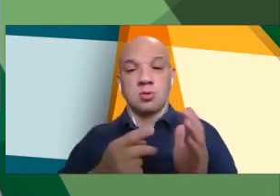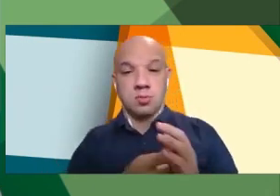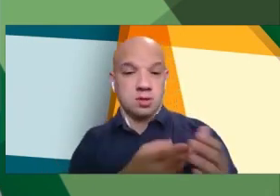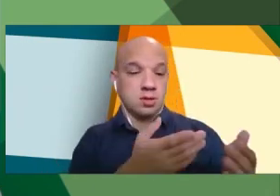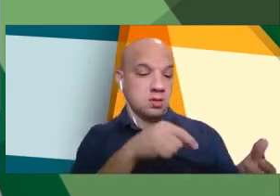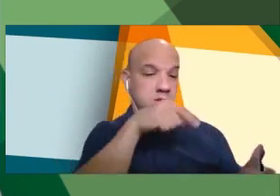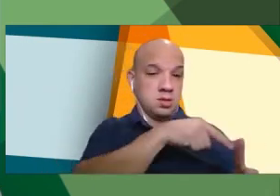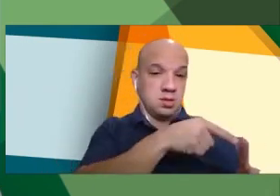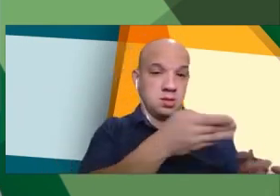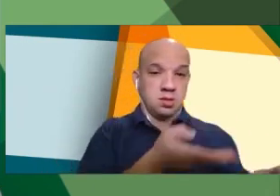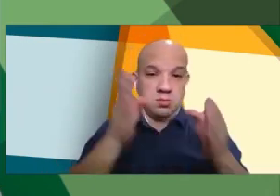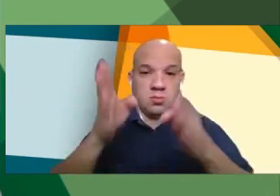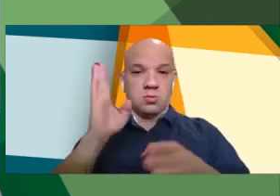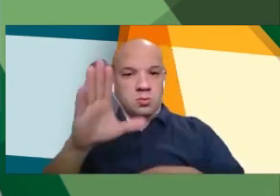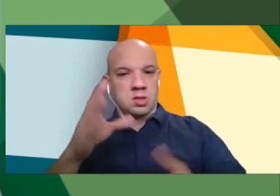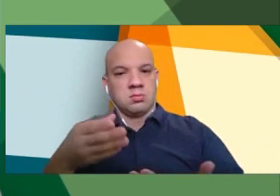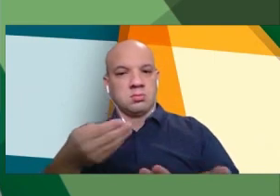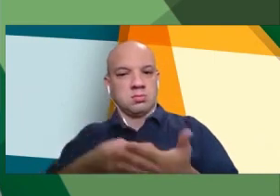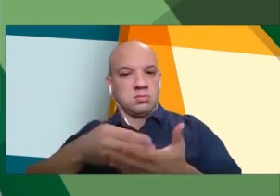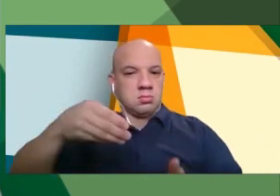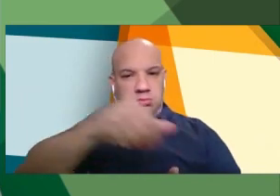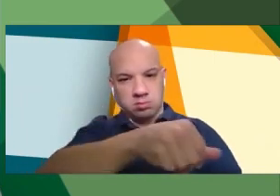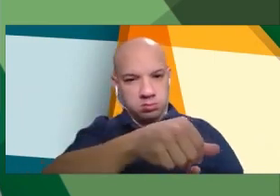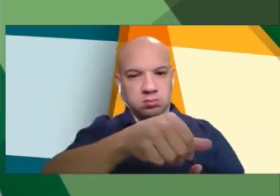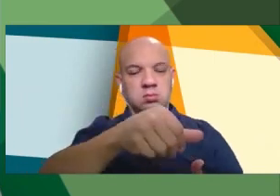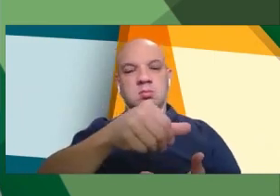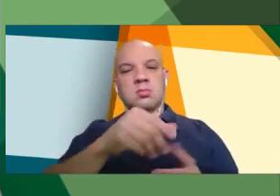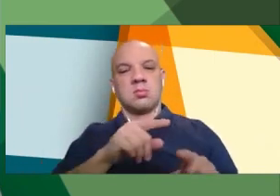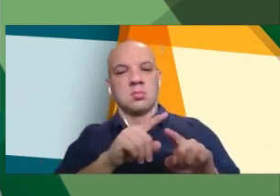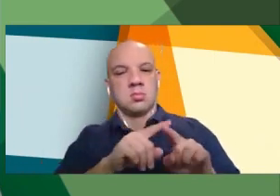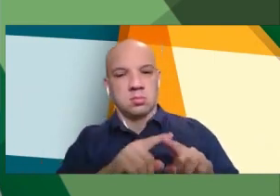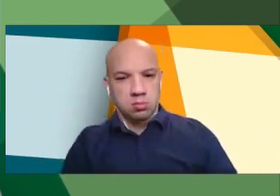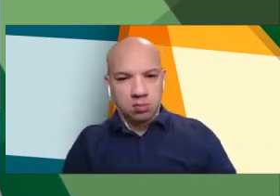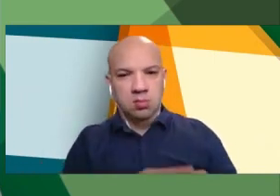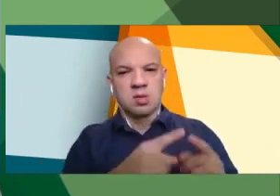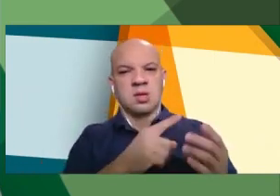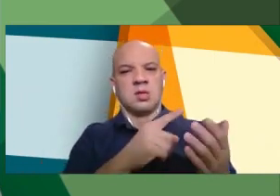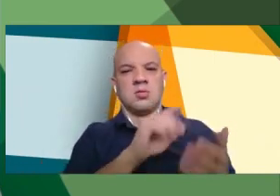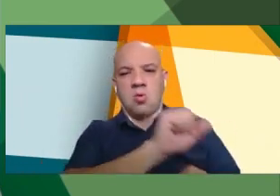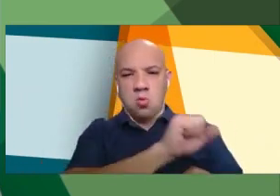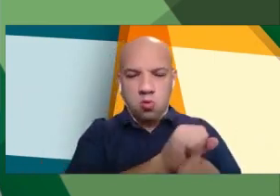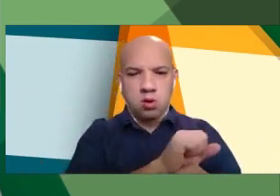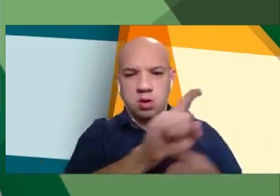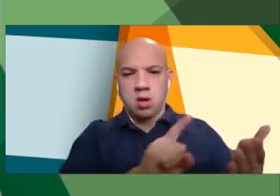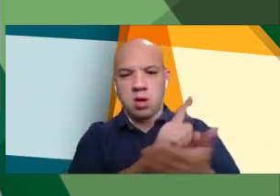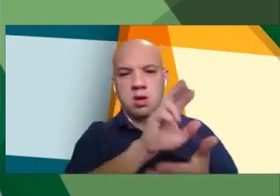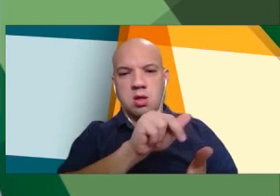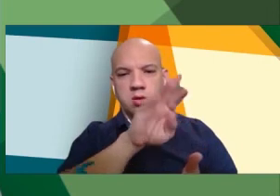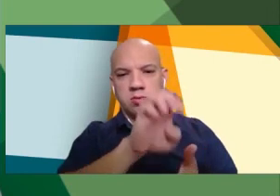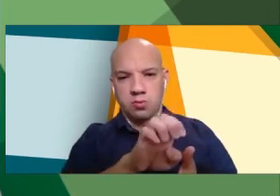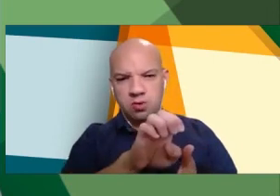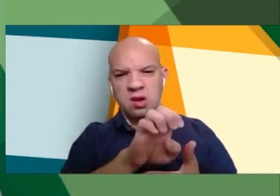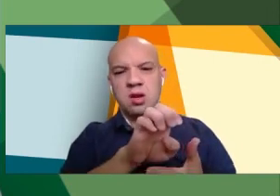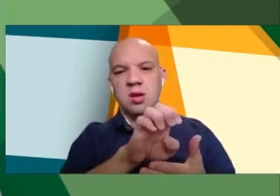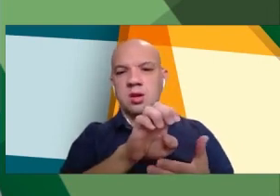be compensated based on hours work and hourly rates for each key staff identified